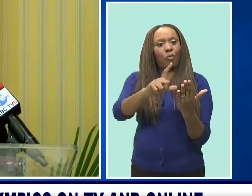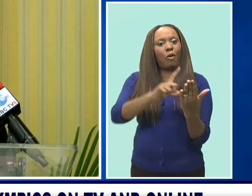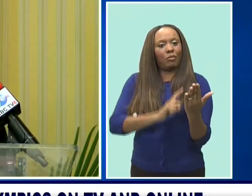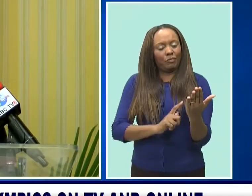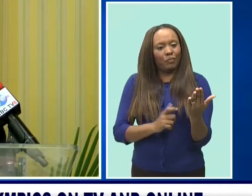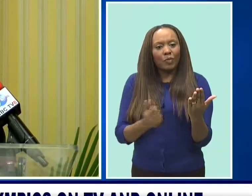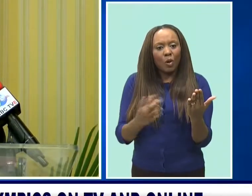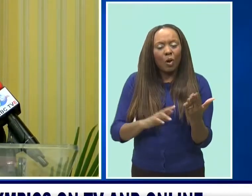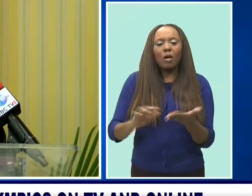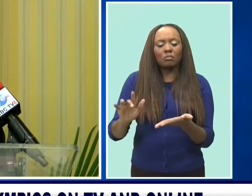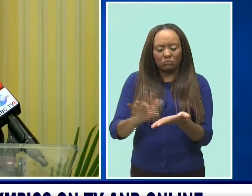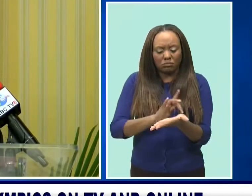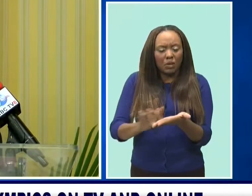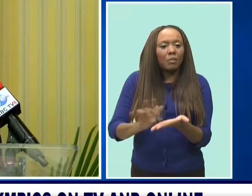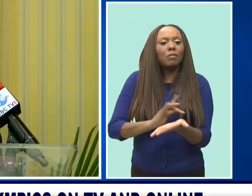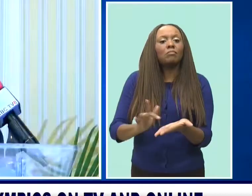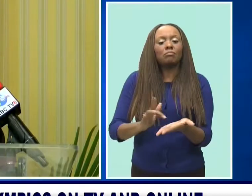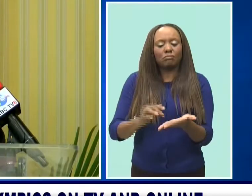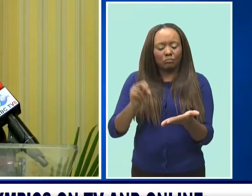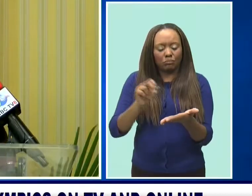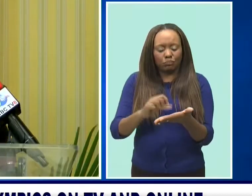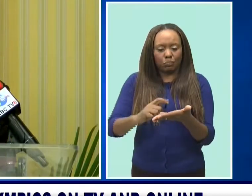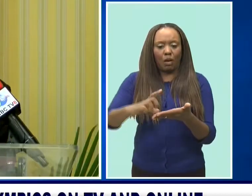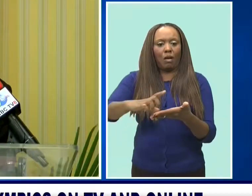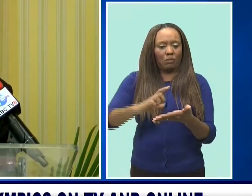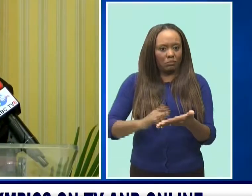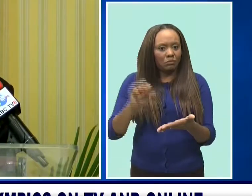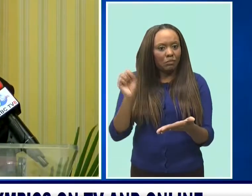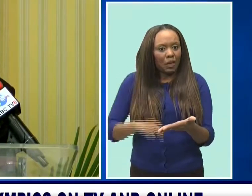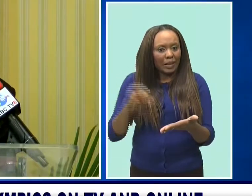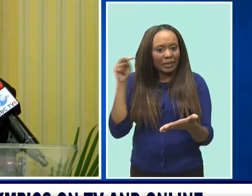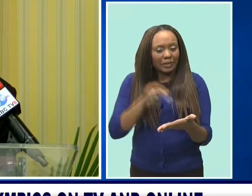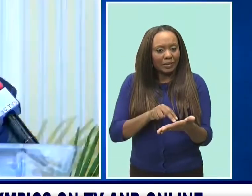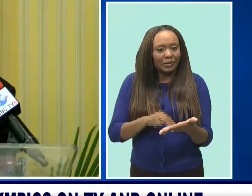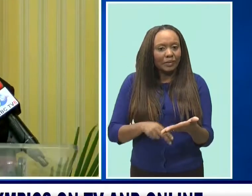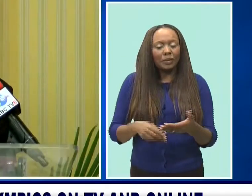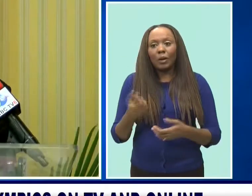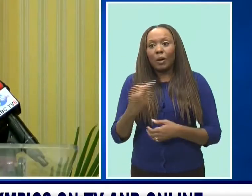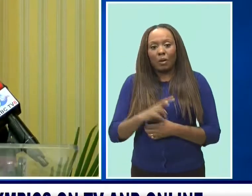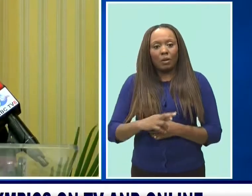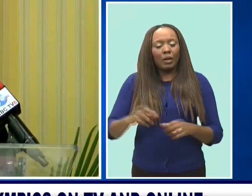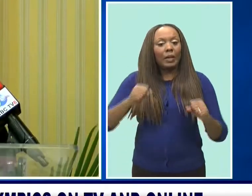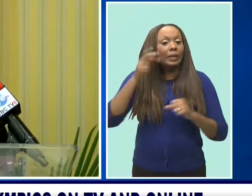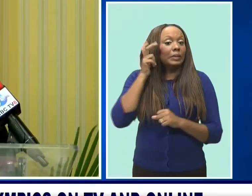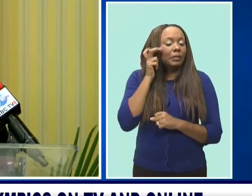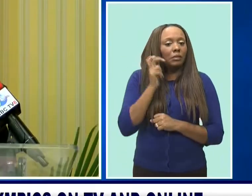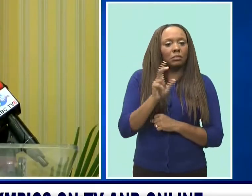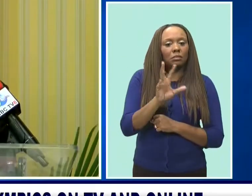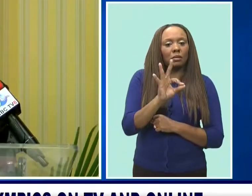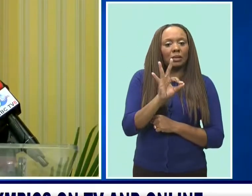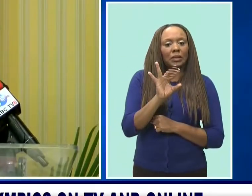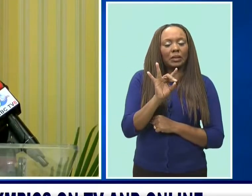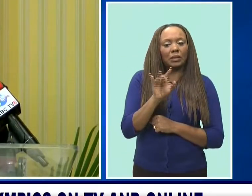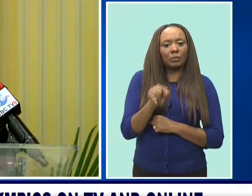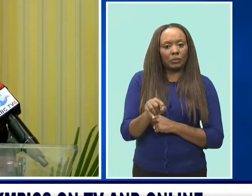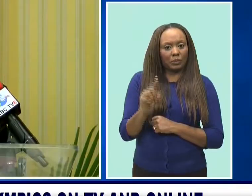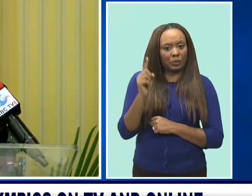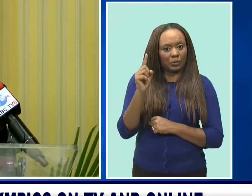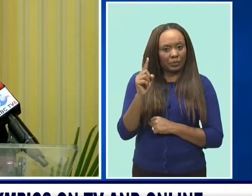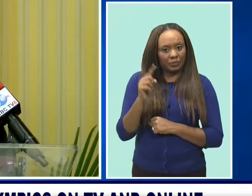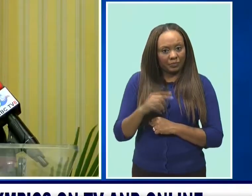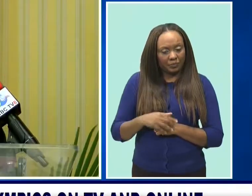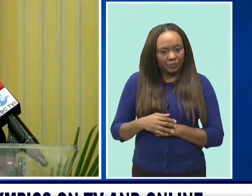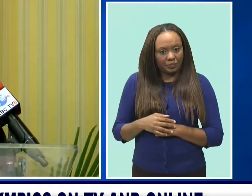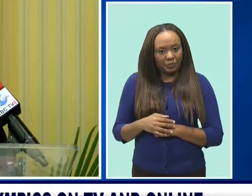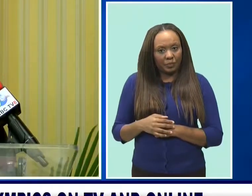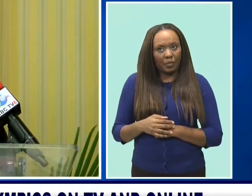going to do our job. Already our 98.1 is streaming right on your